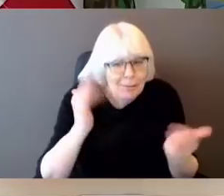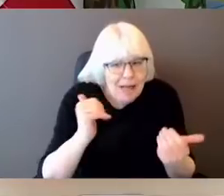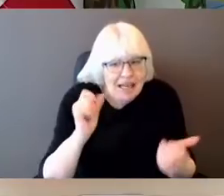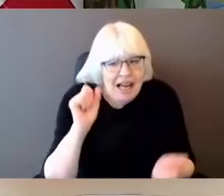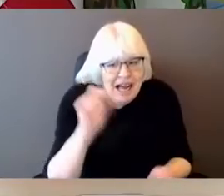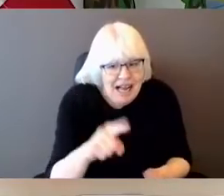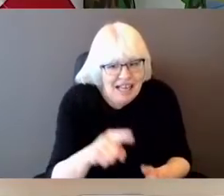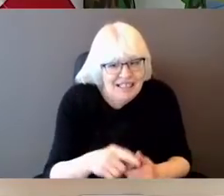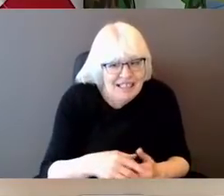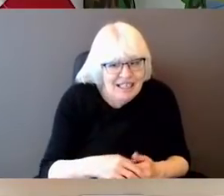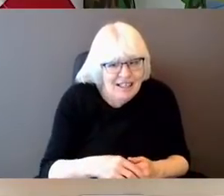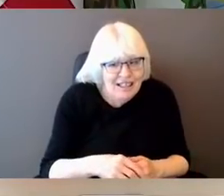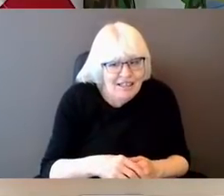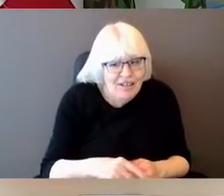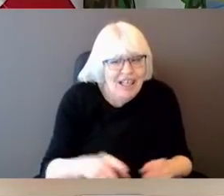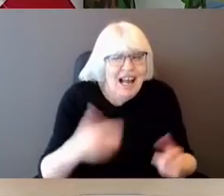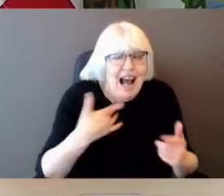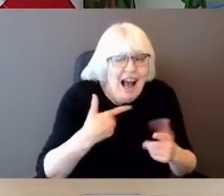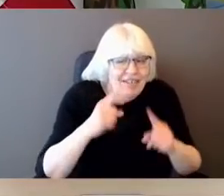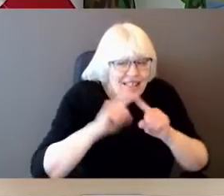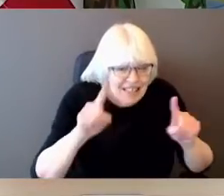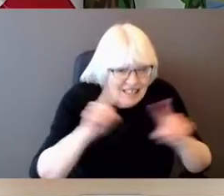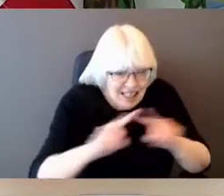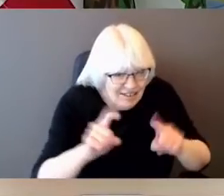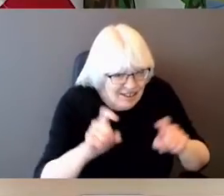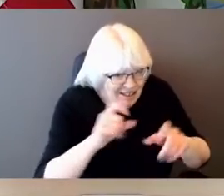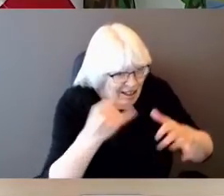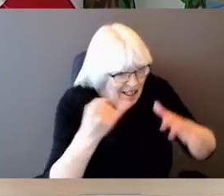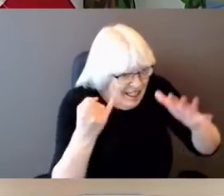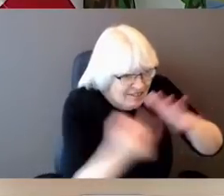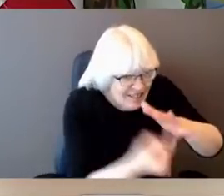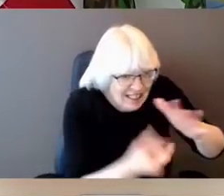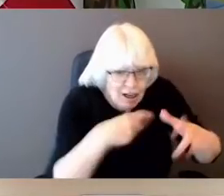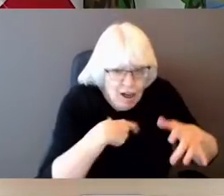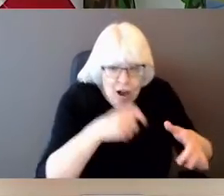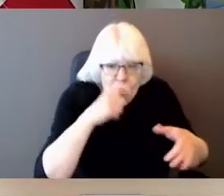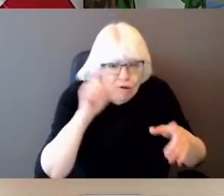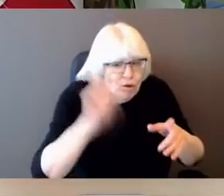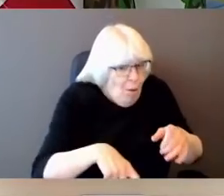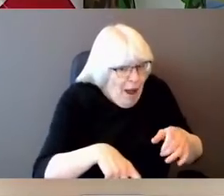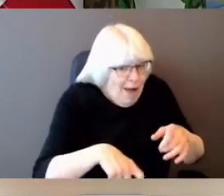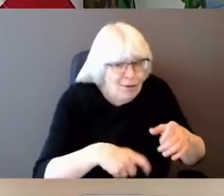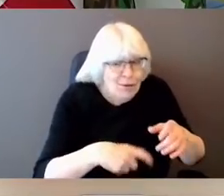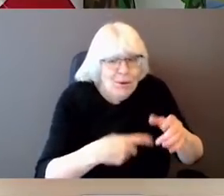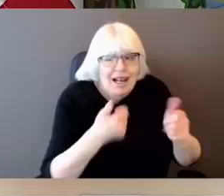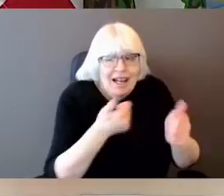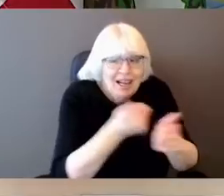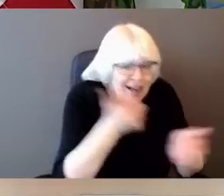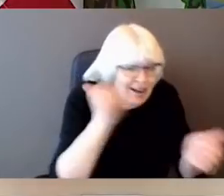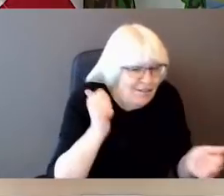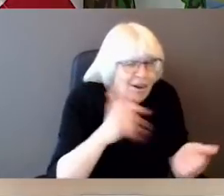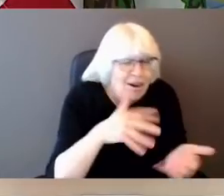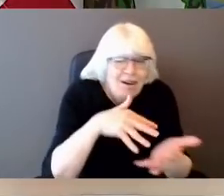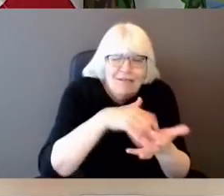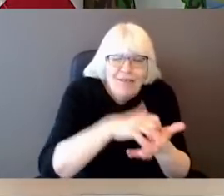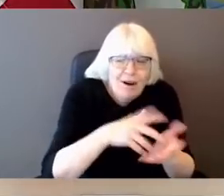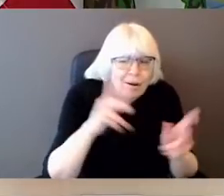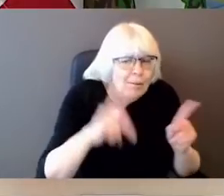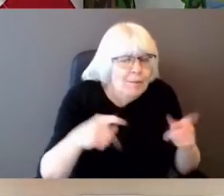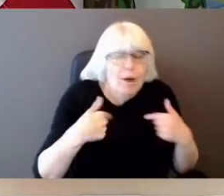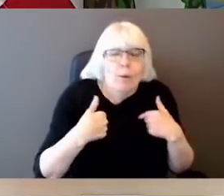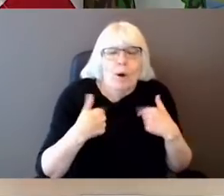requirements. So don't isolate or stay away from vulnerable people, or what are the isolation